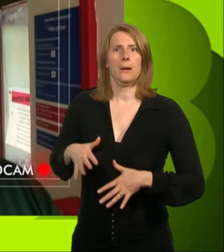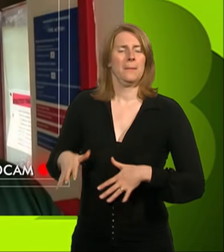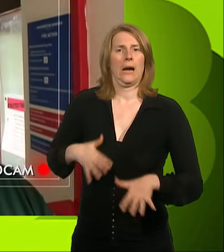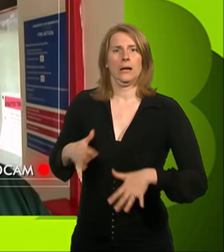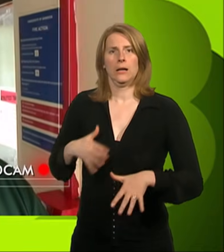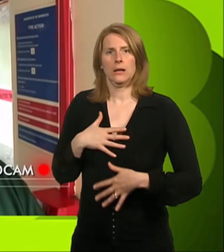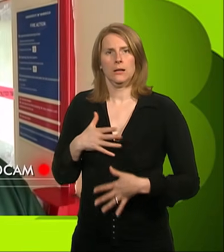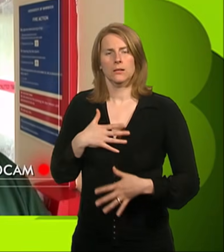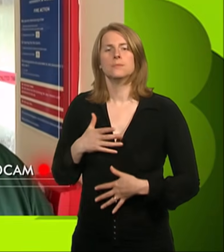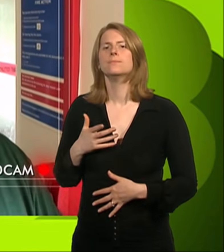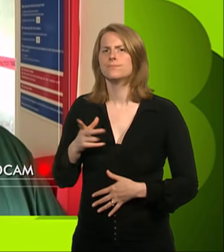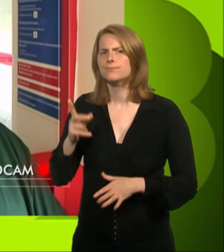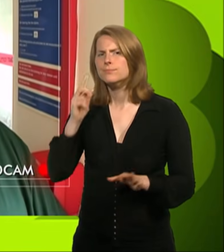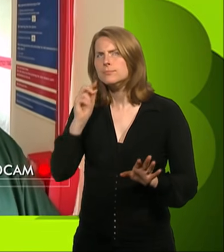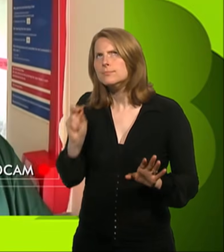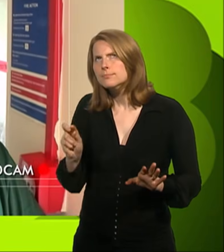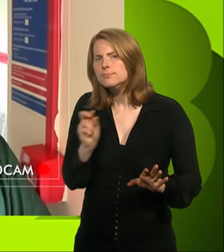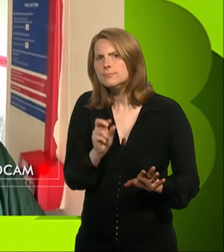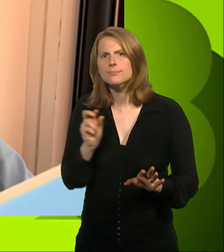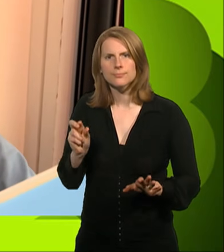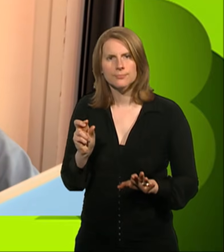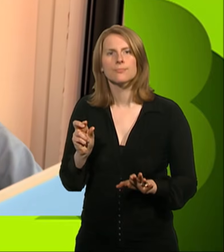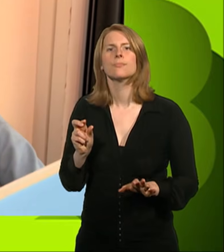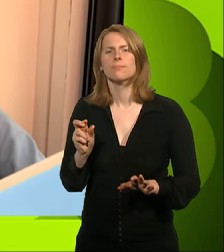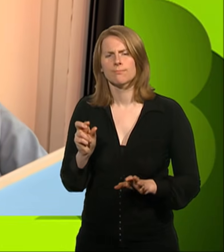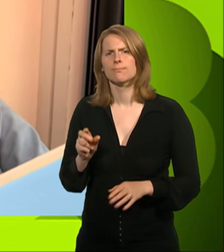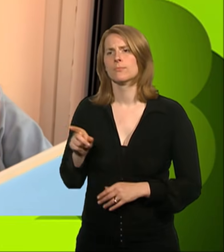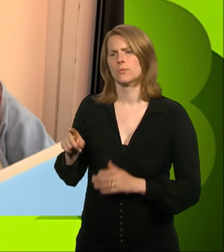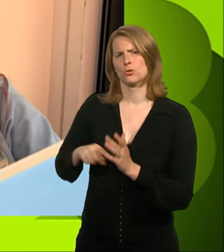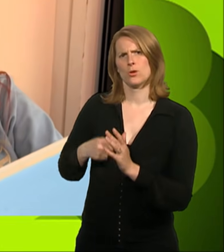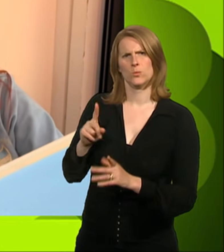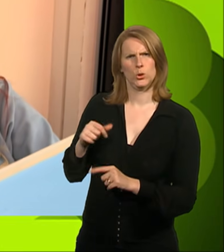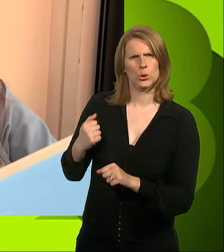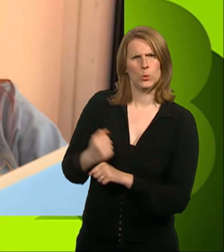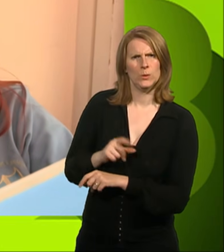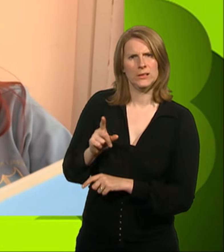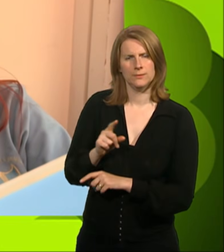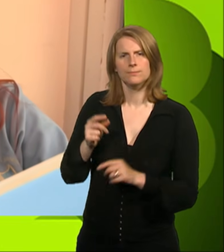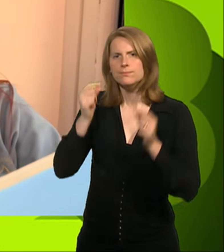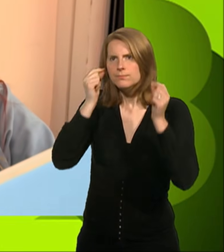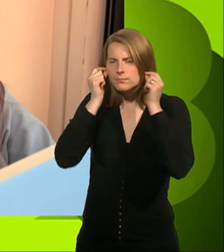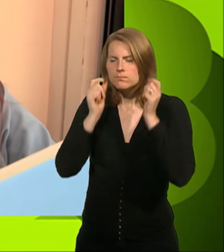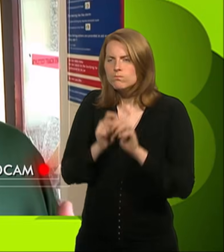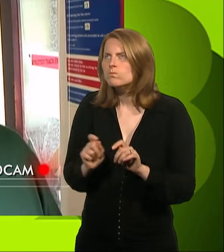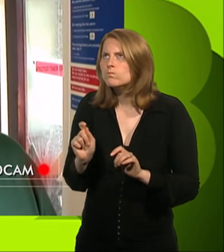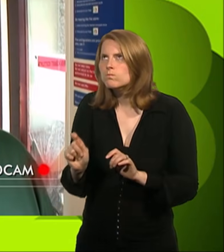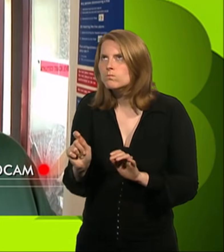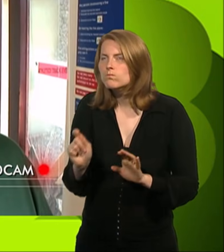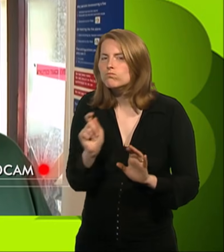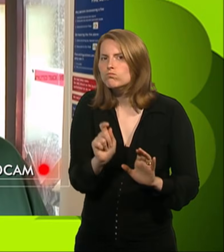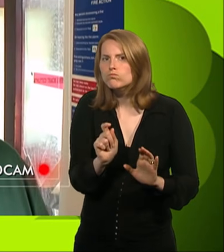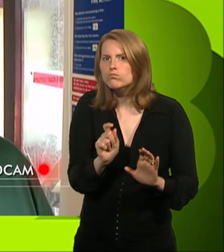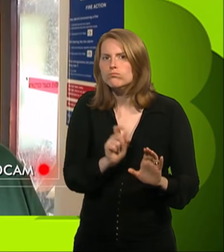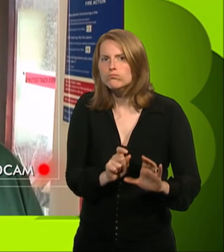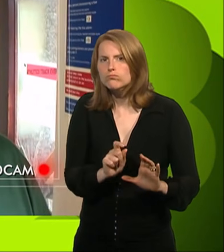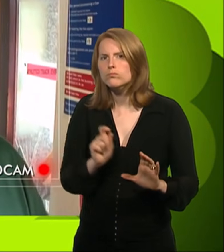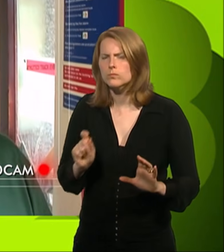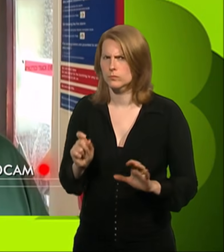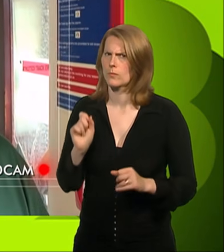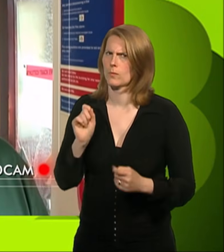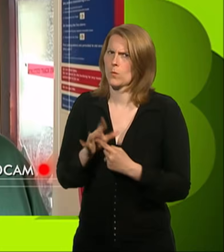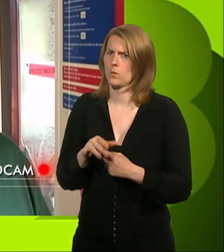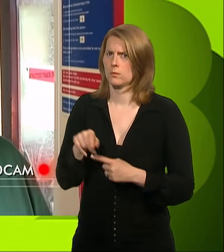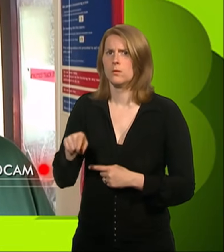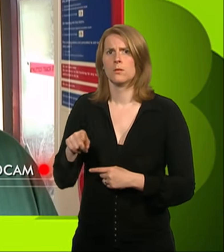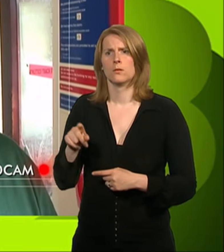So what Jan's just been doing is listening to her chest, and that's really important to do in an asthmatic because you get a kind of whistling sound when your chest